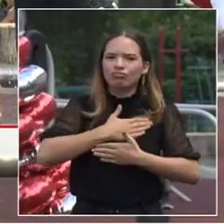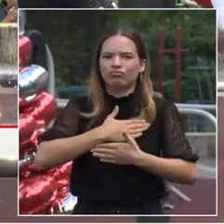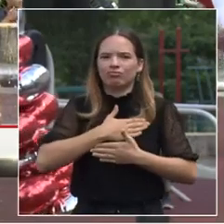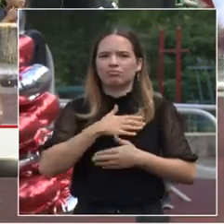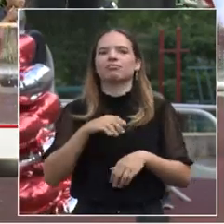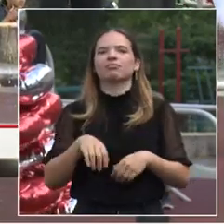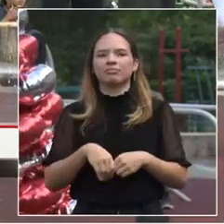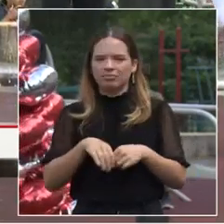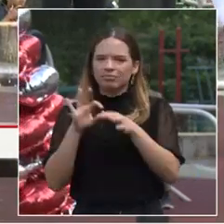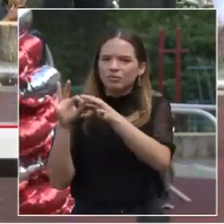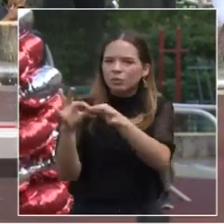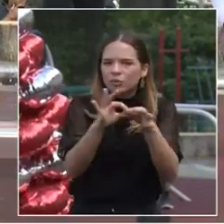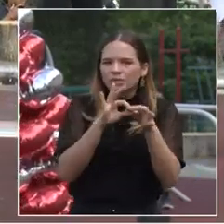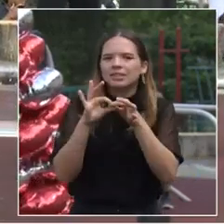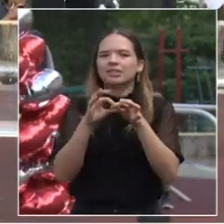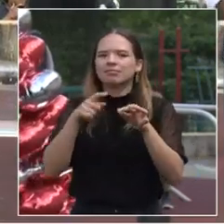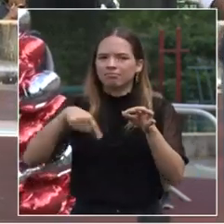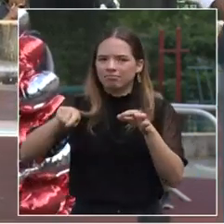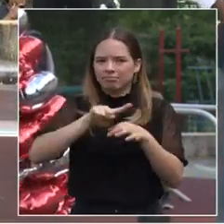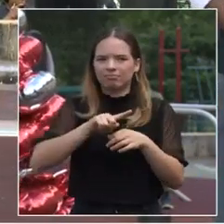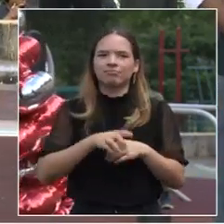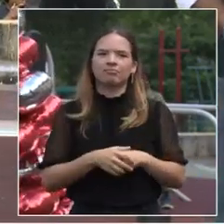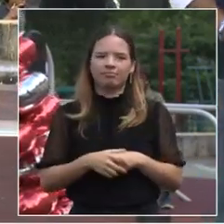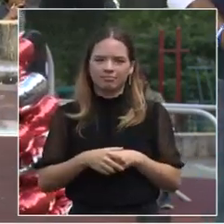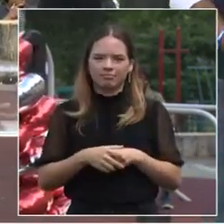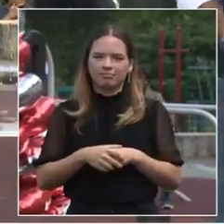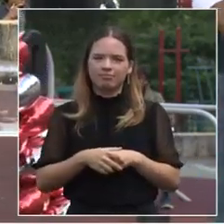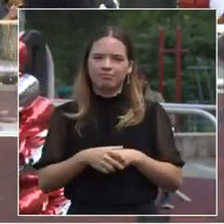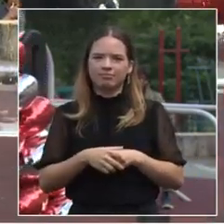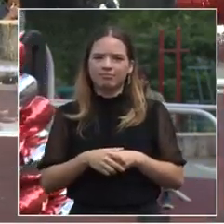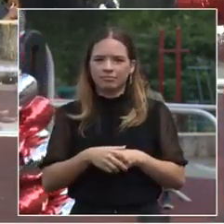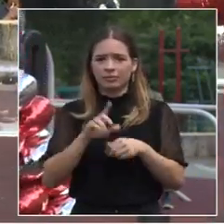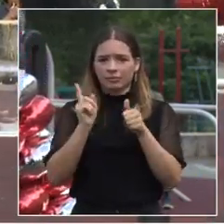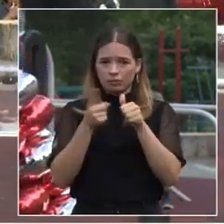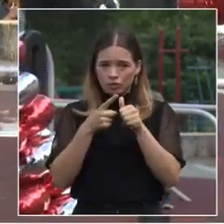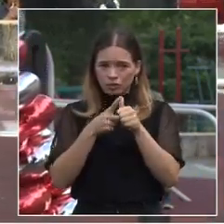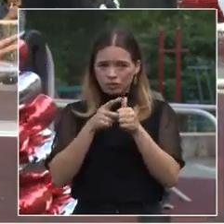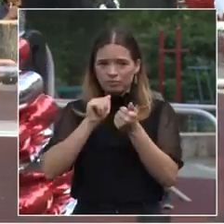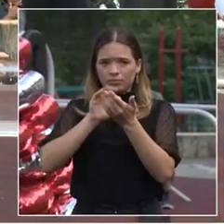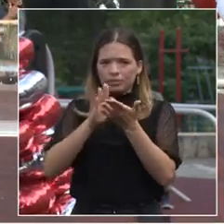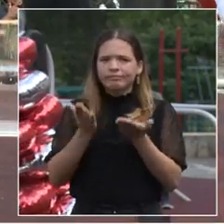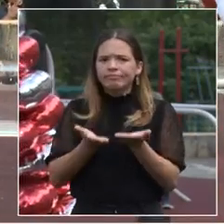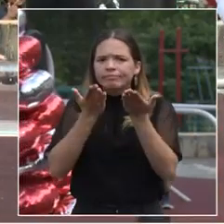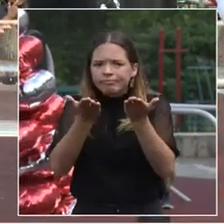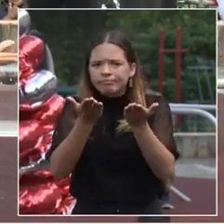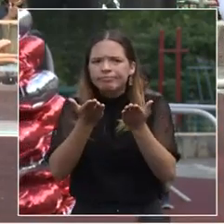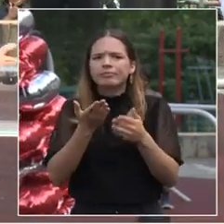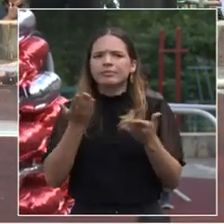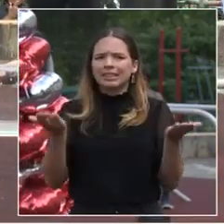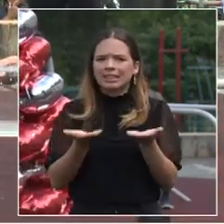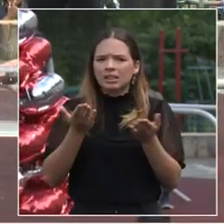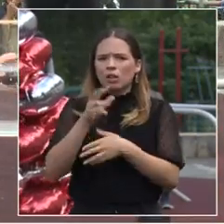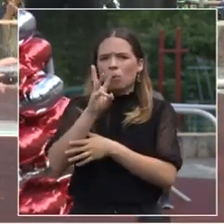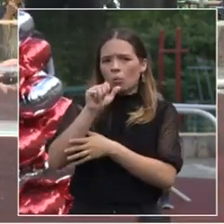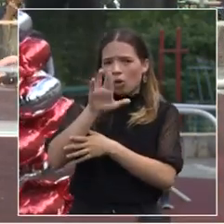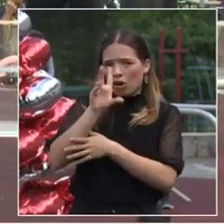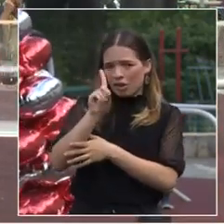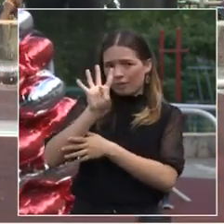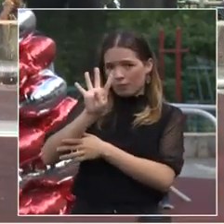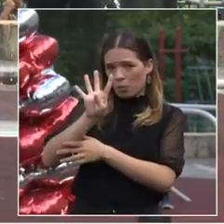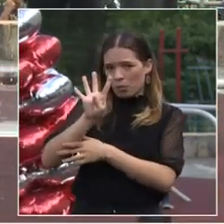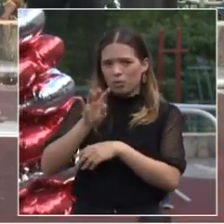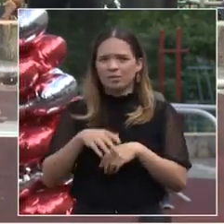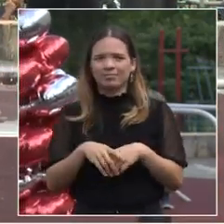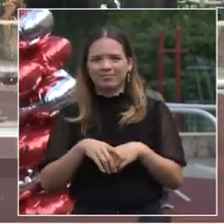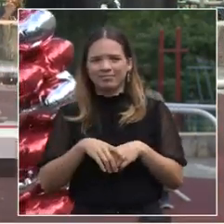fellowship. And when we were first approached about bringing it to this fitness to Ward 4, we were still in the deep part of our pandemic.